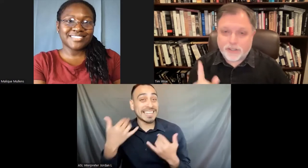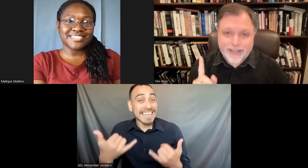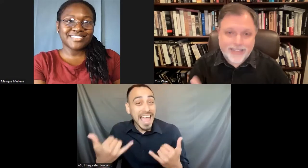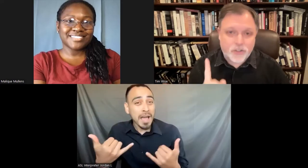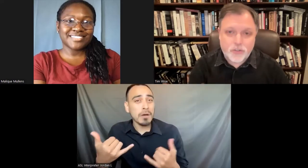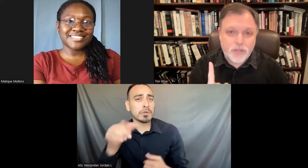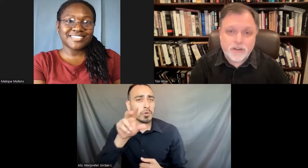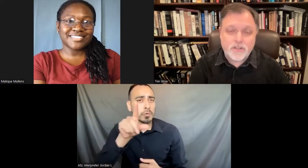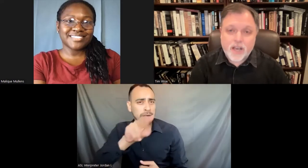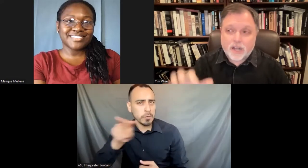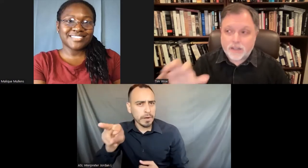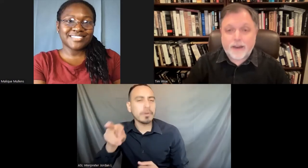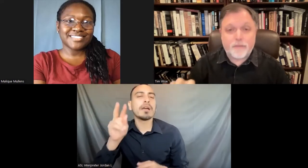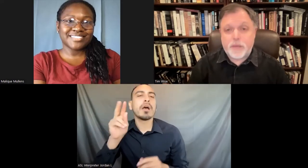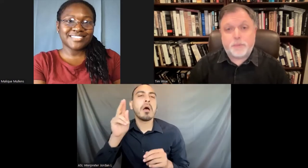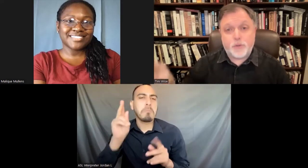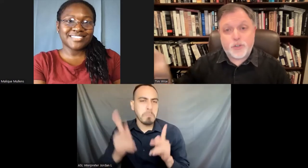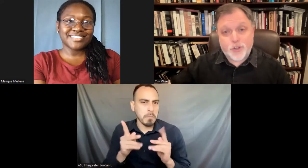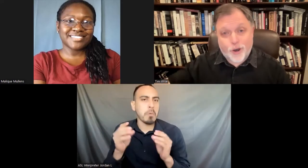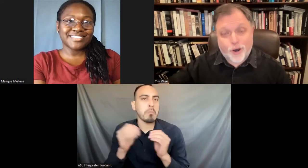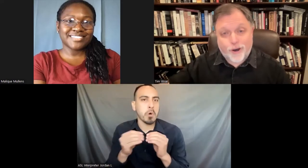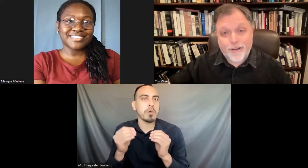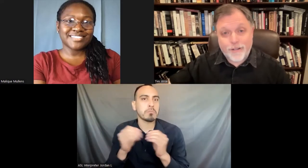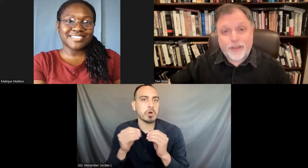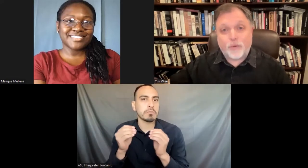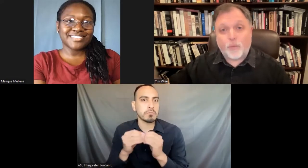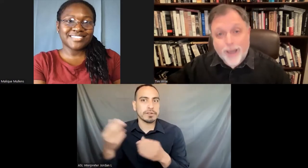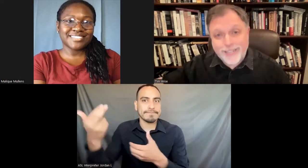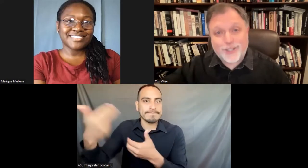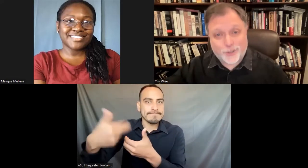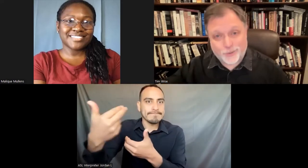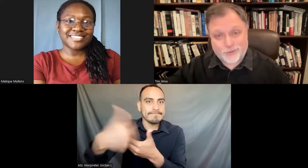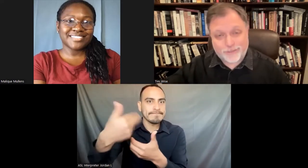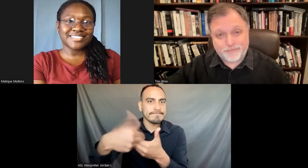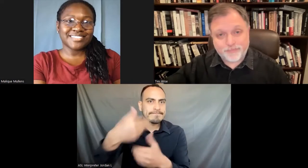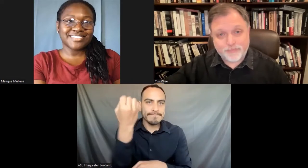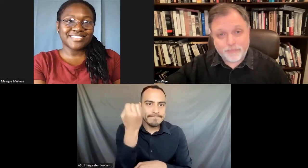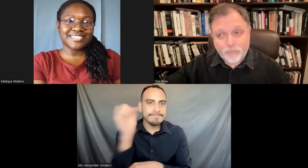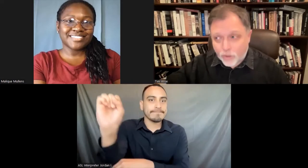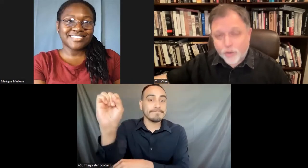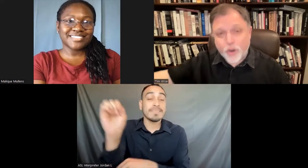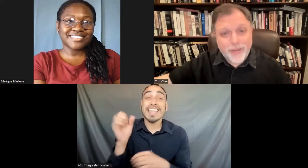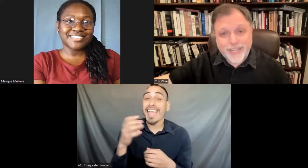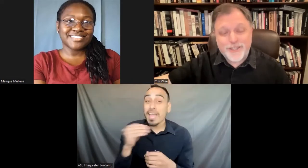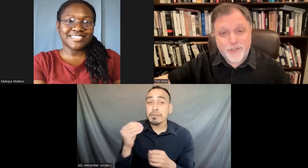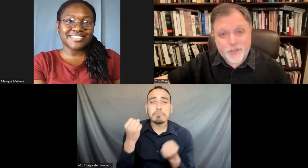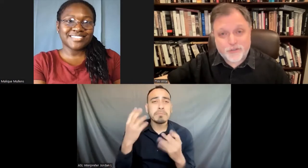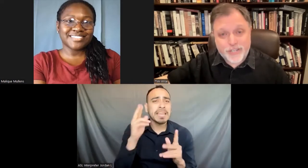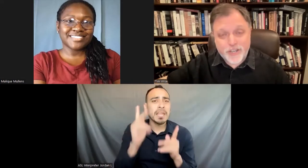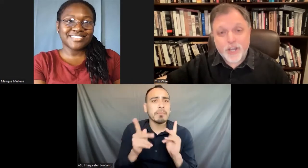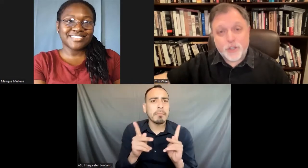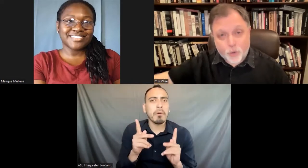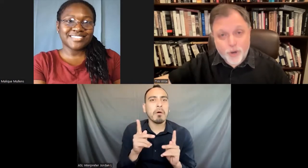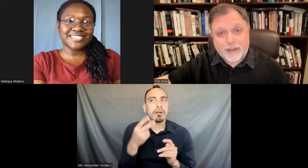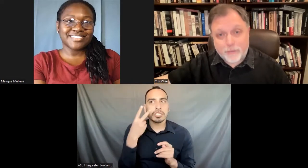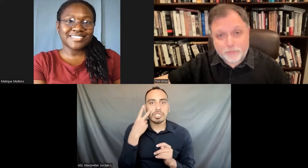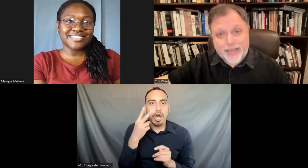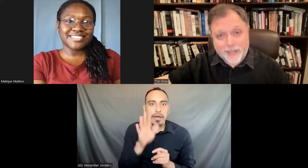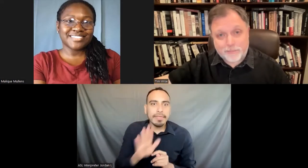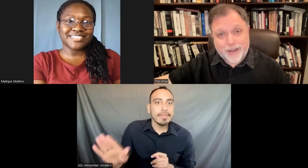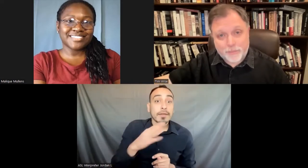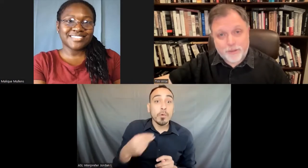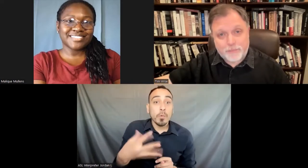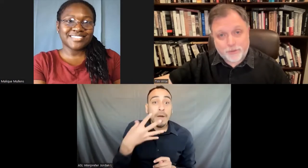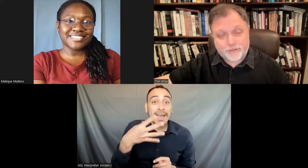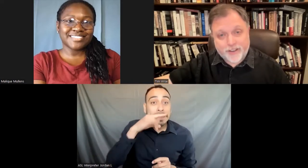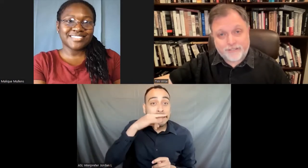years. In the last 2 years, a lot of people saw their white children going into the streets, joining with Black